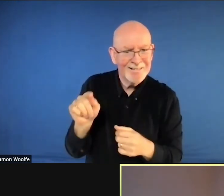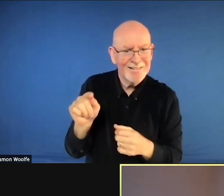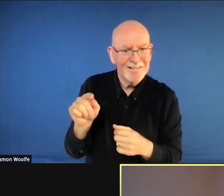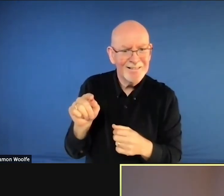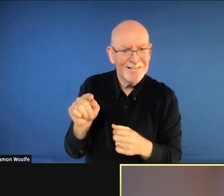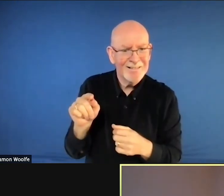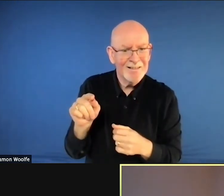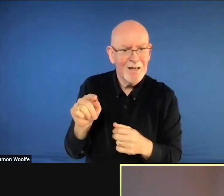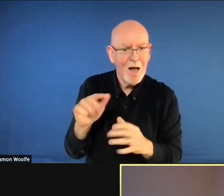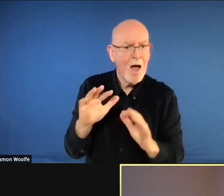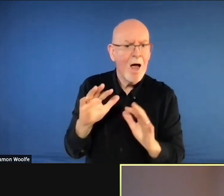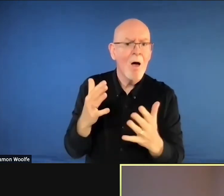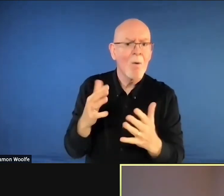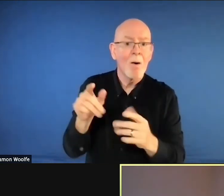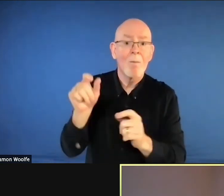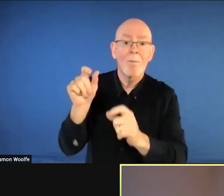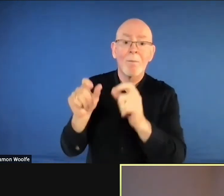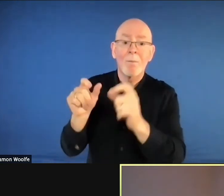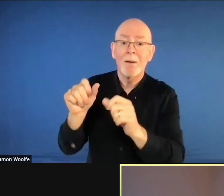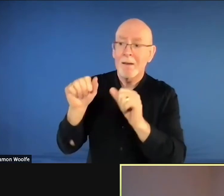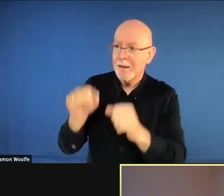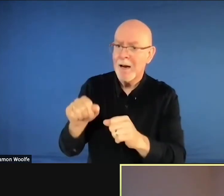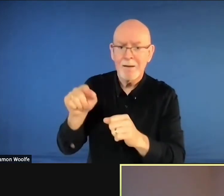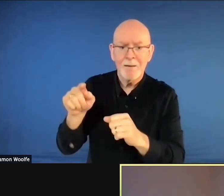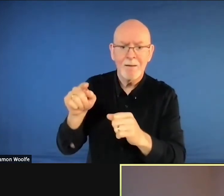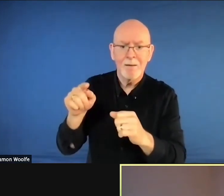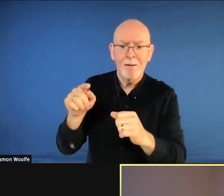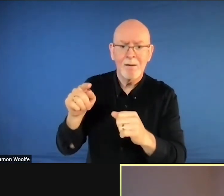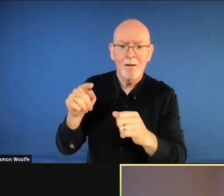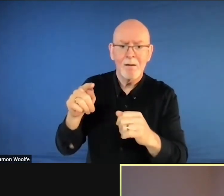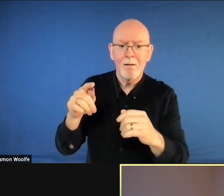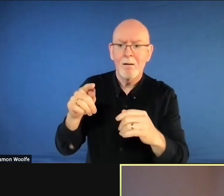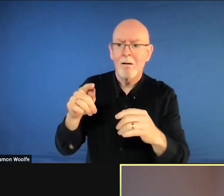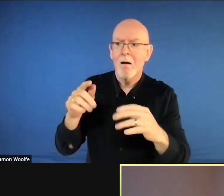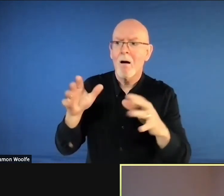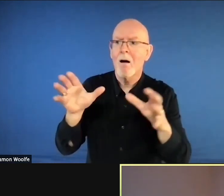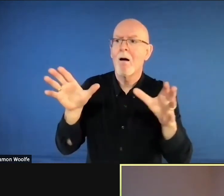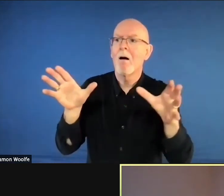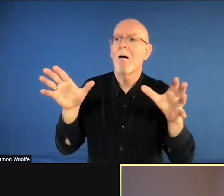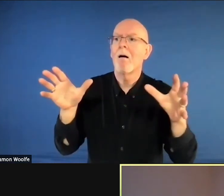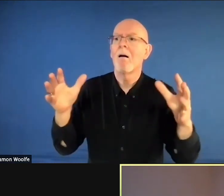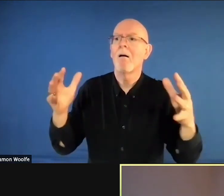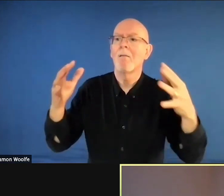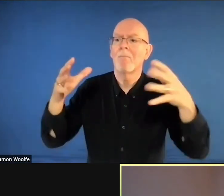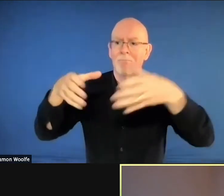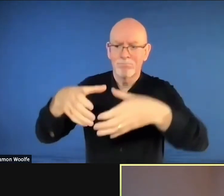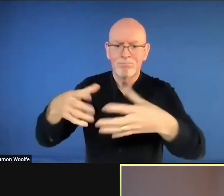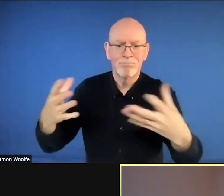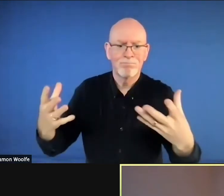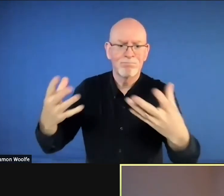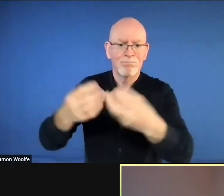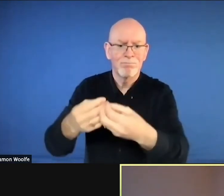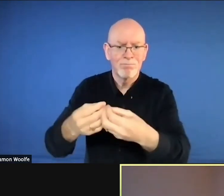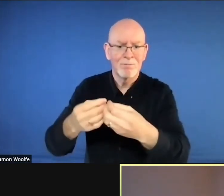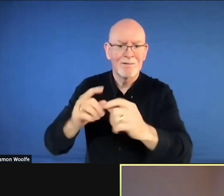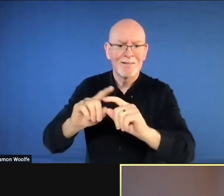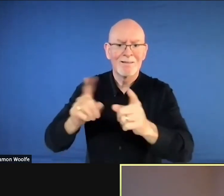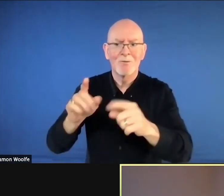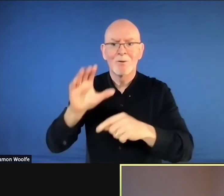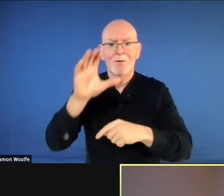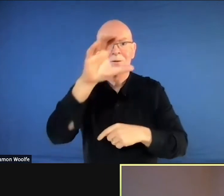been previously in such an area with